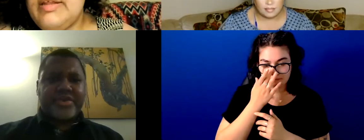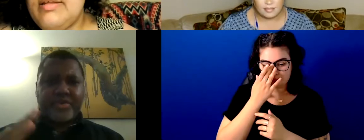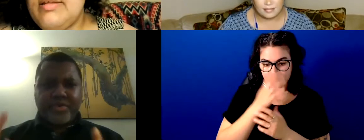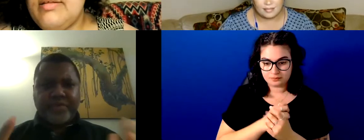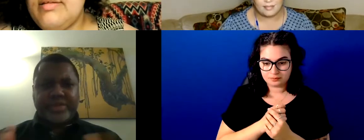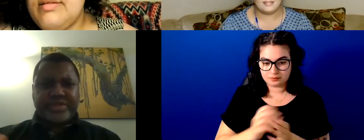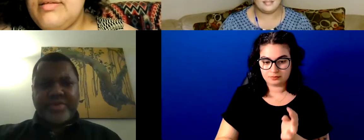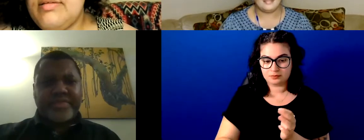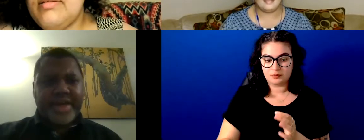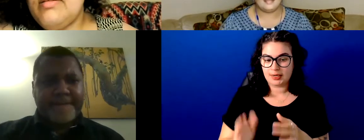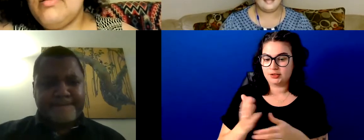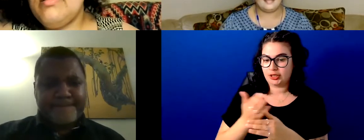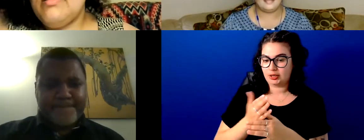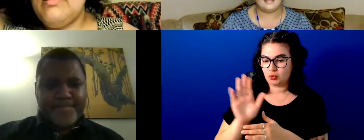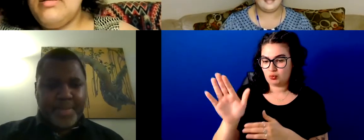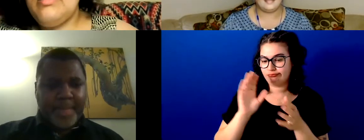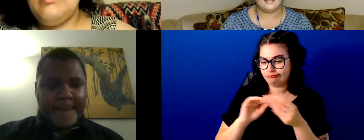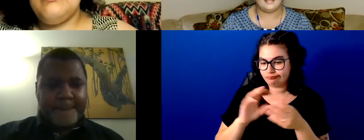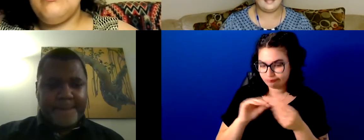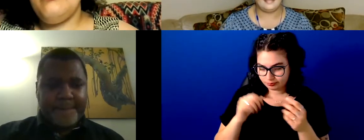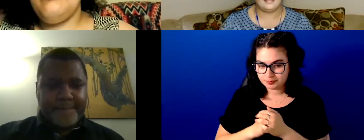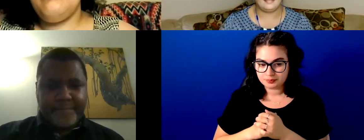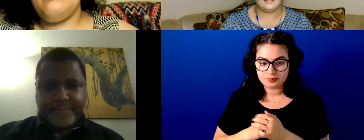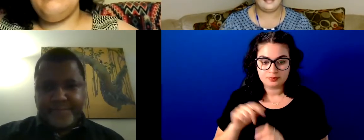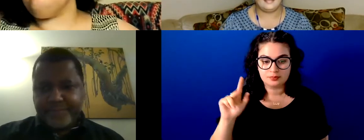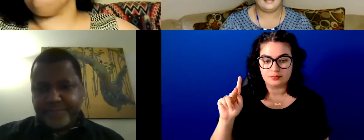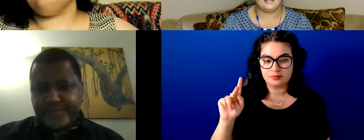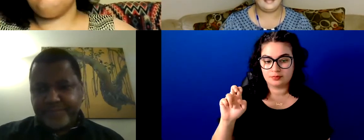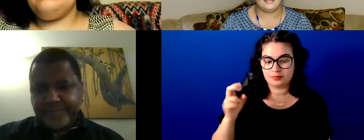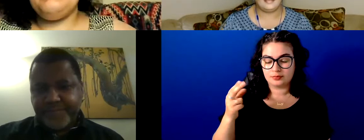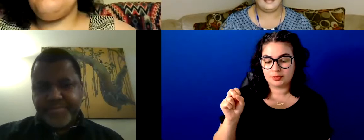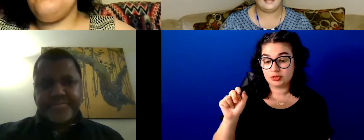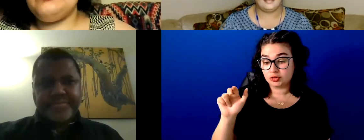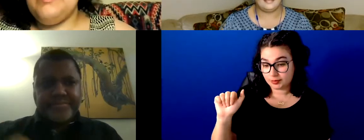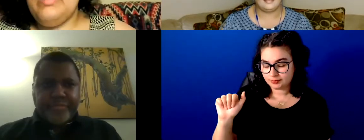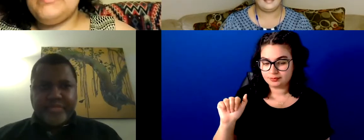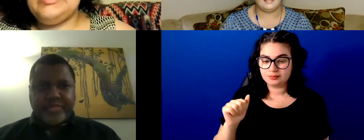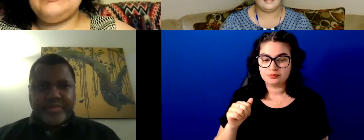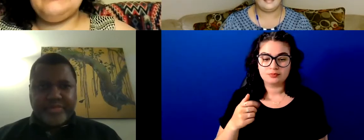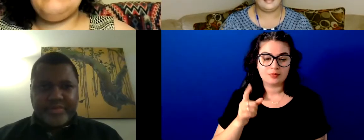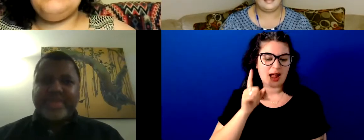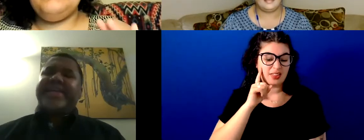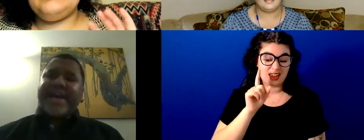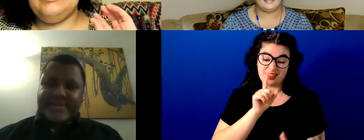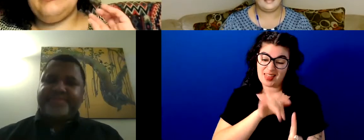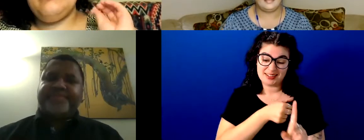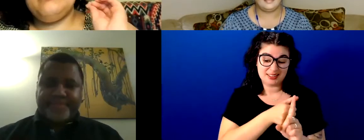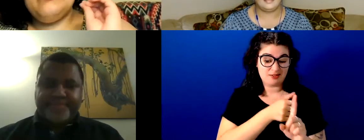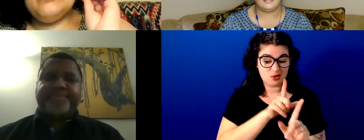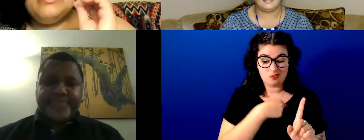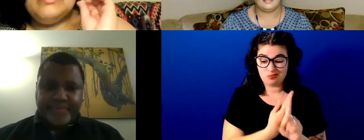share your voices around that. Yeah, I think it could be a whole separate conversation between